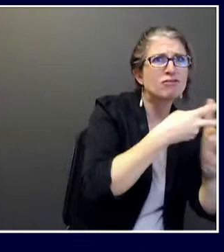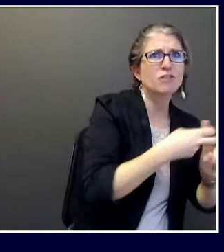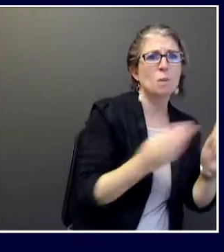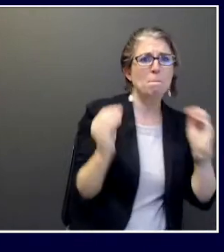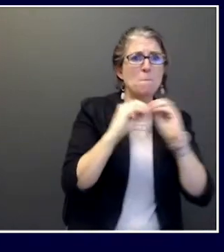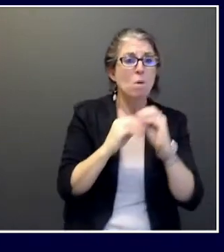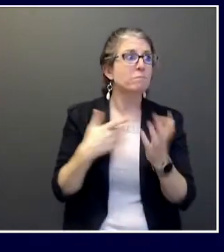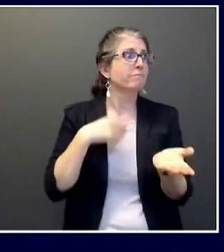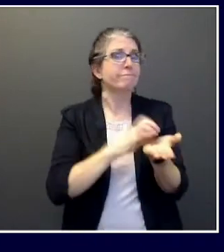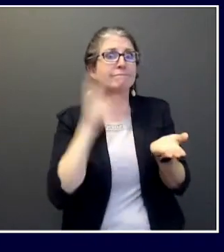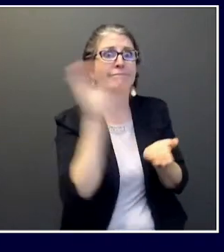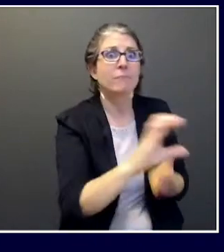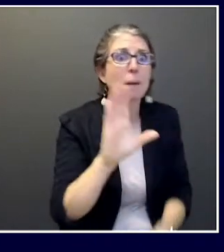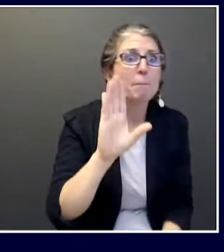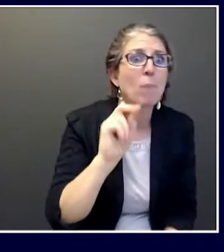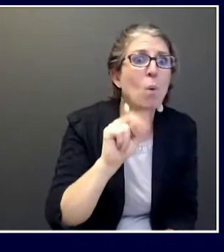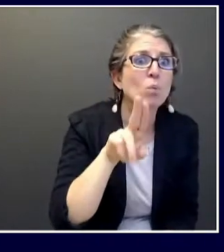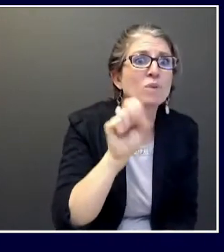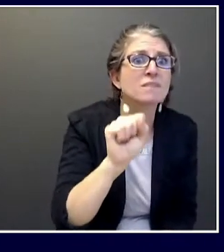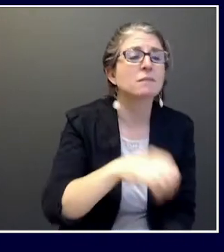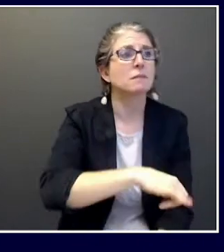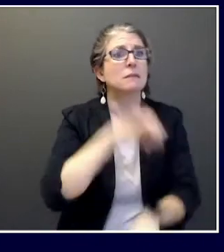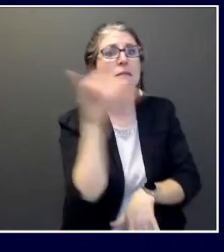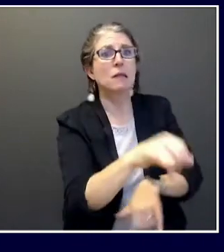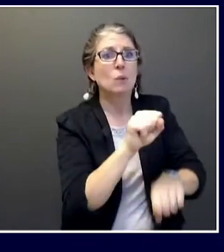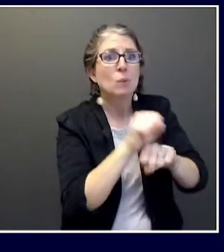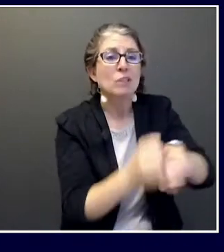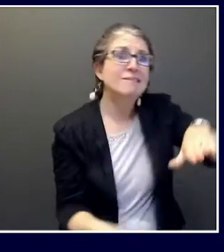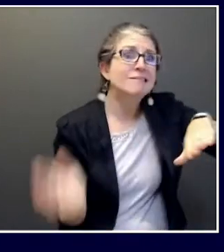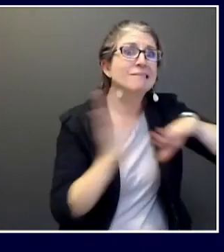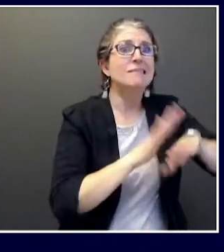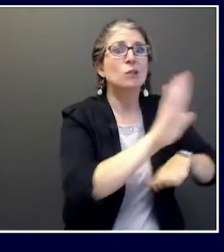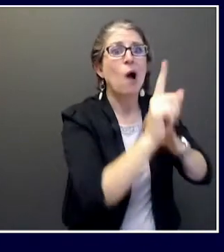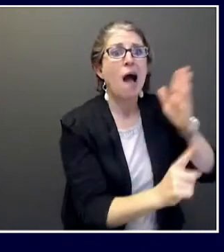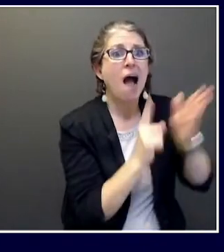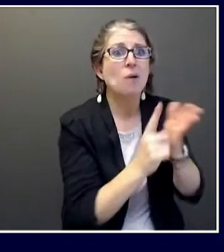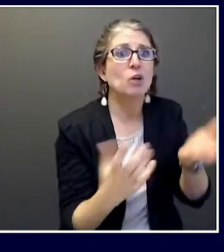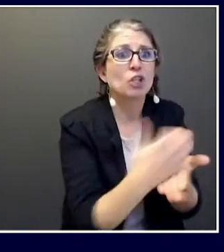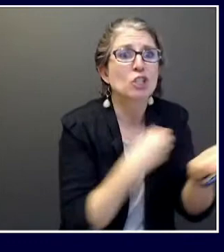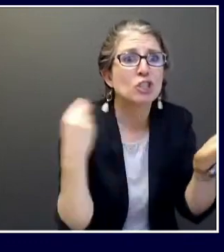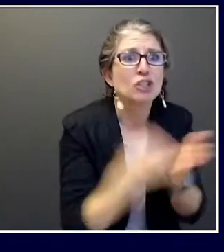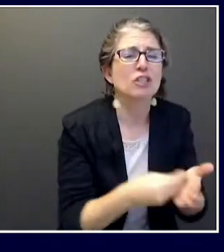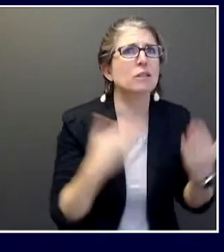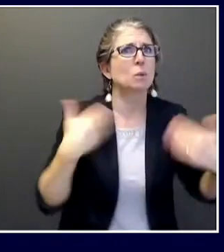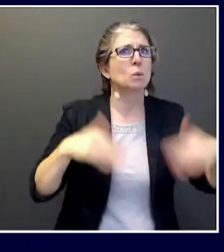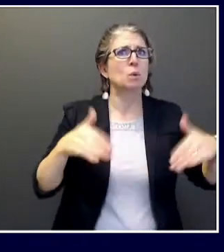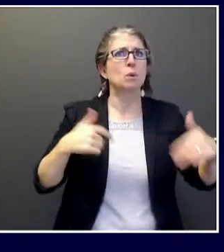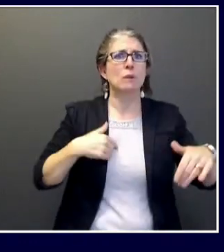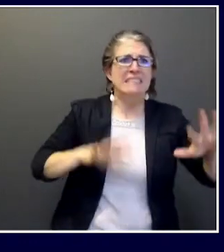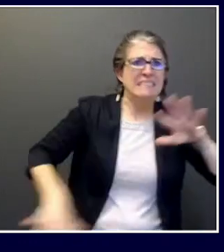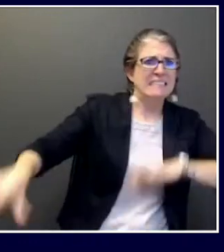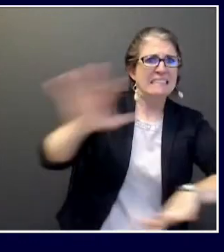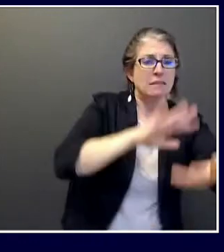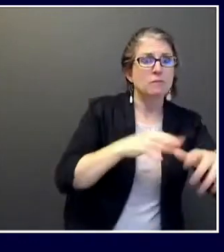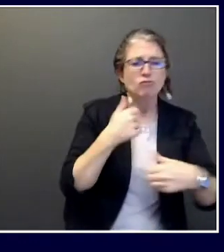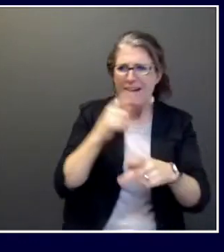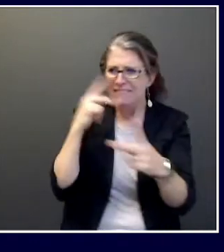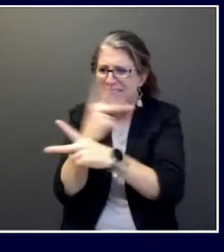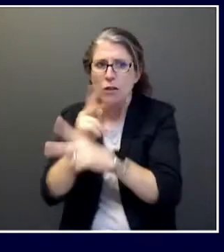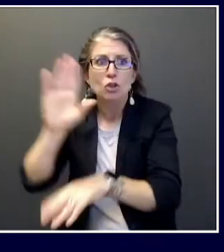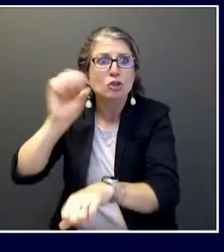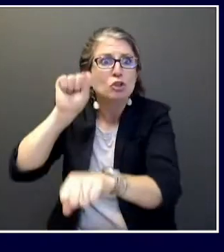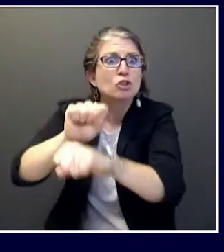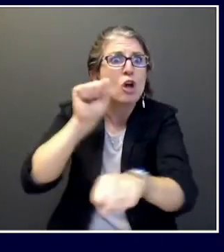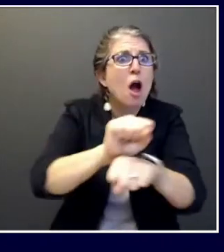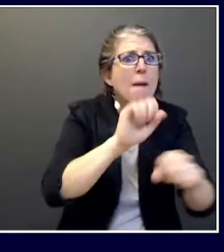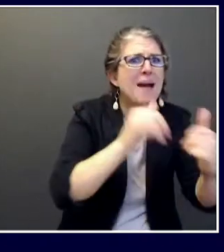resources, connecting them with the Department of Labor's job links or career centers, our universities and community colleges that have